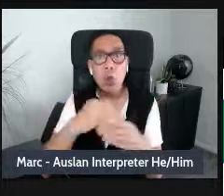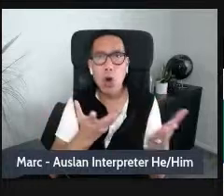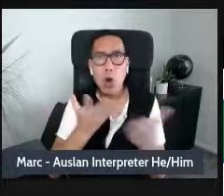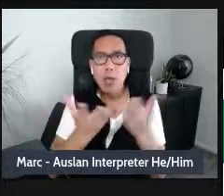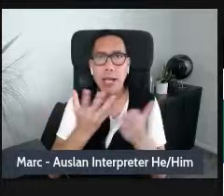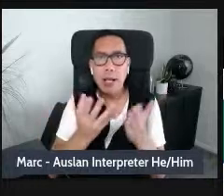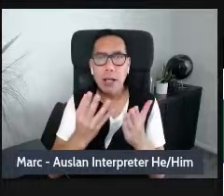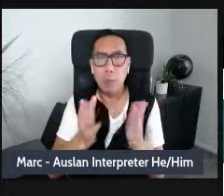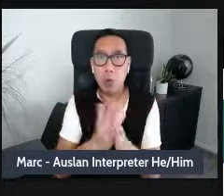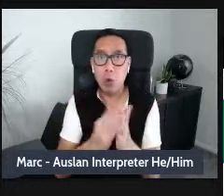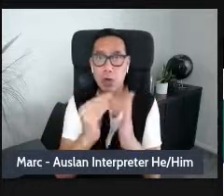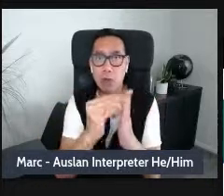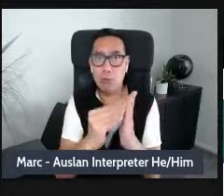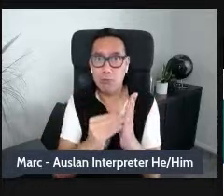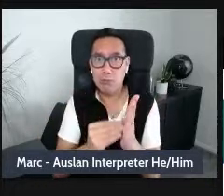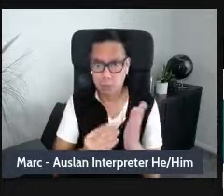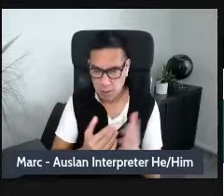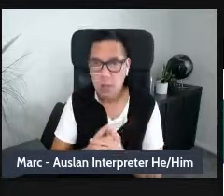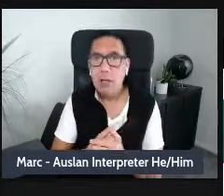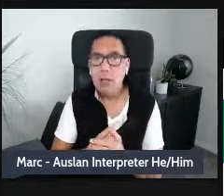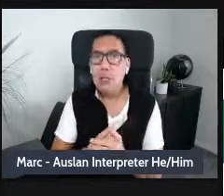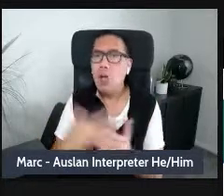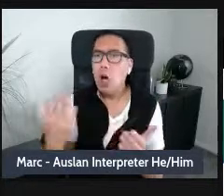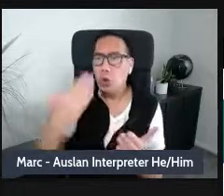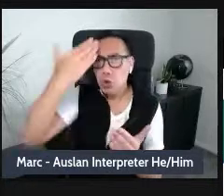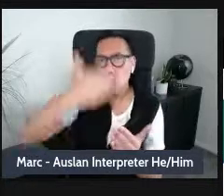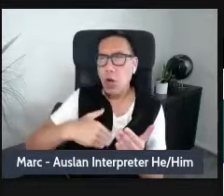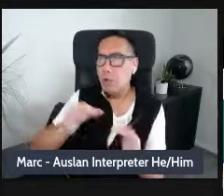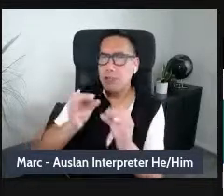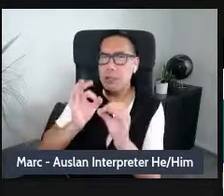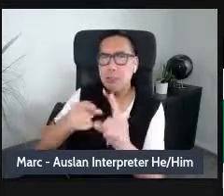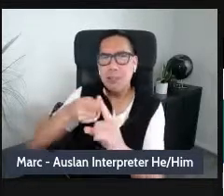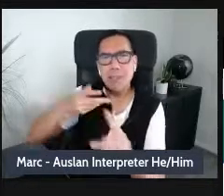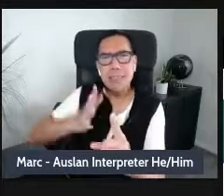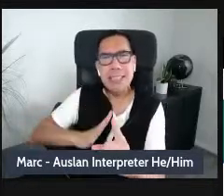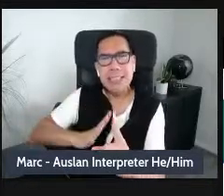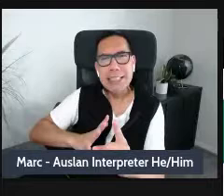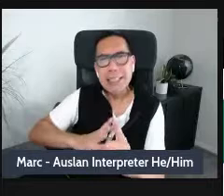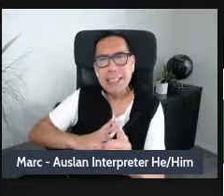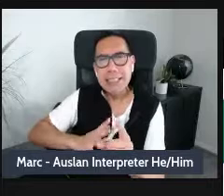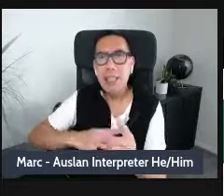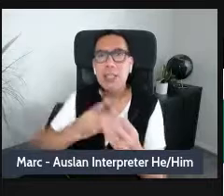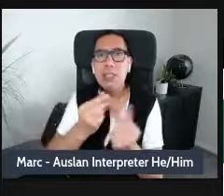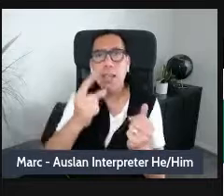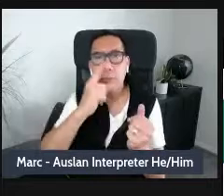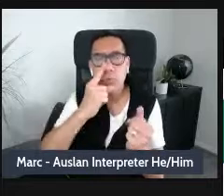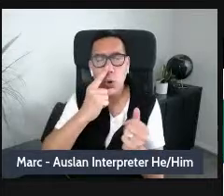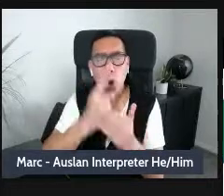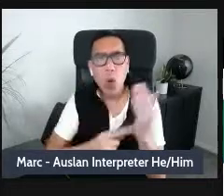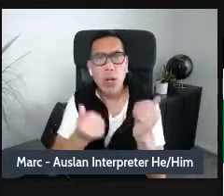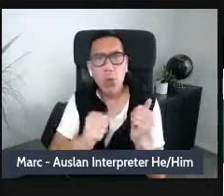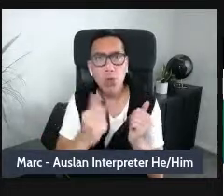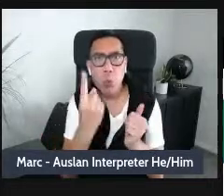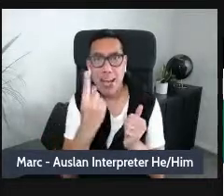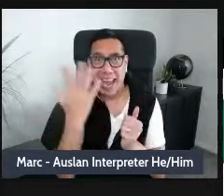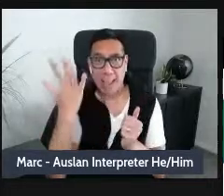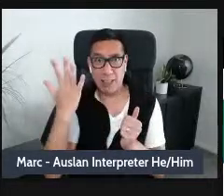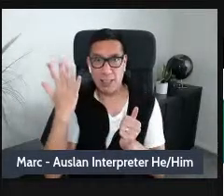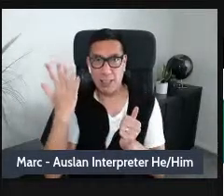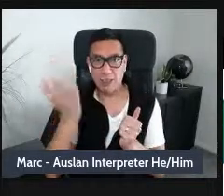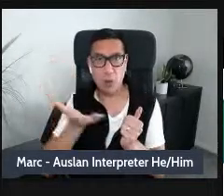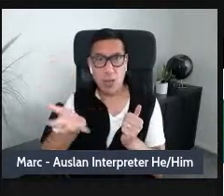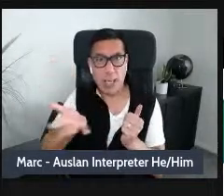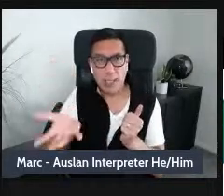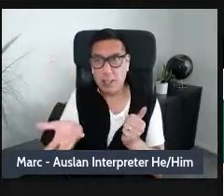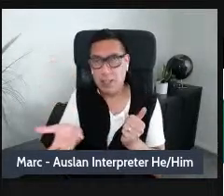for stroke-specific needs. So we've got resources for people that can only use one hand for cooking. We've got easy meal ideas for